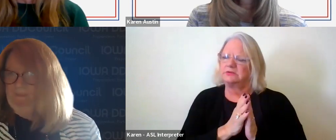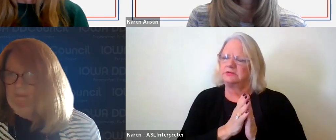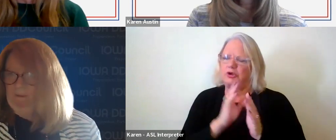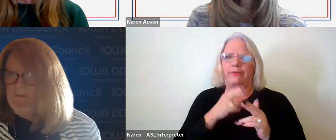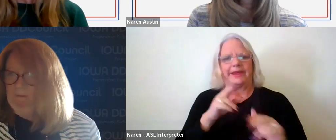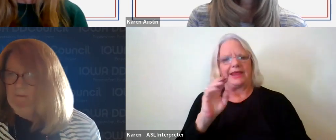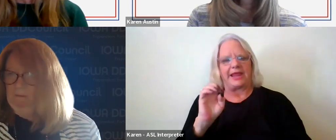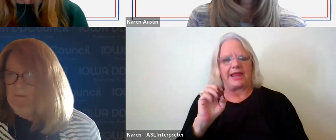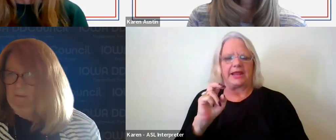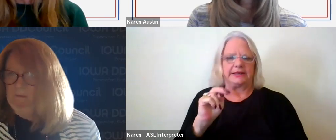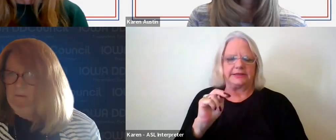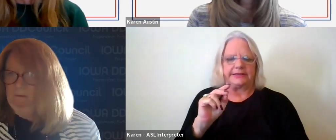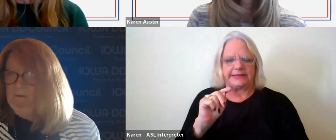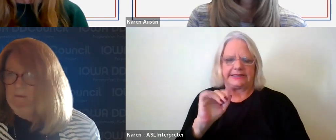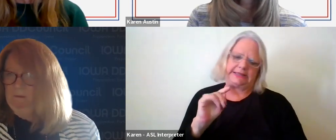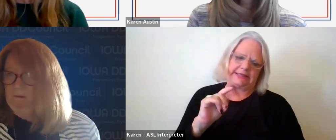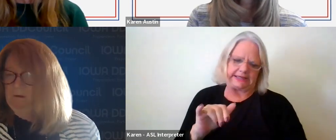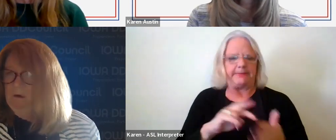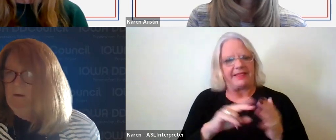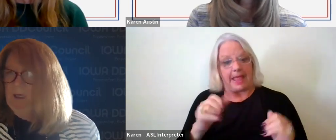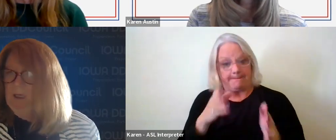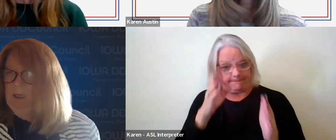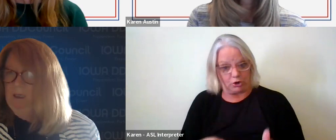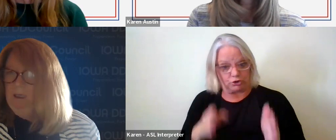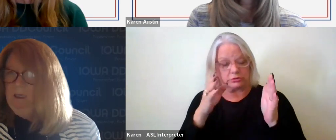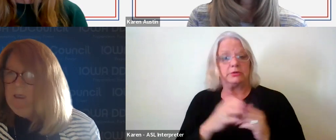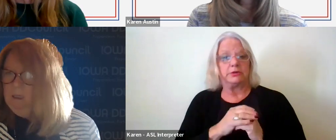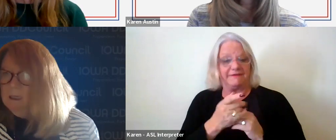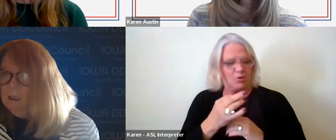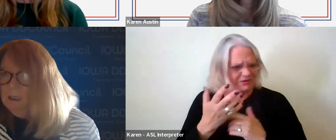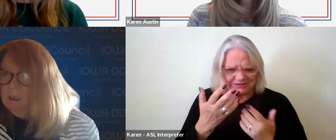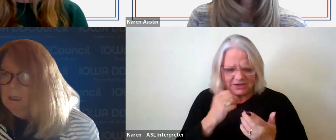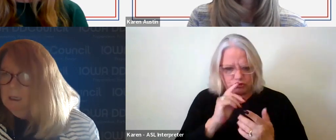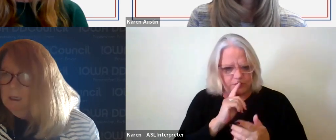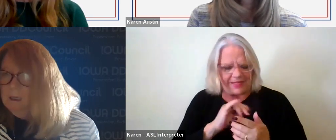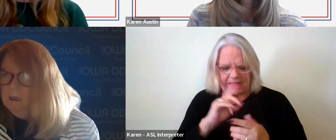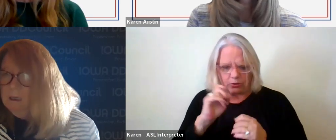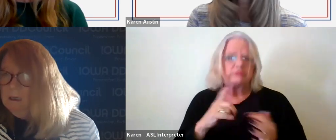willing to have the accounts opened. Okay.